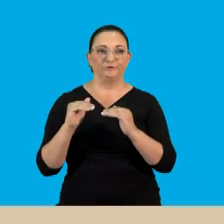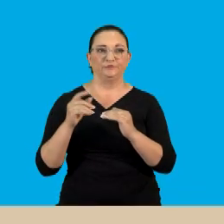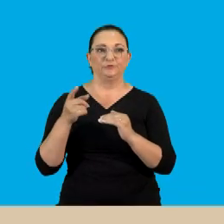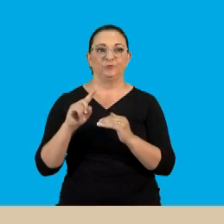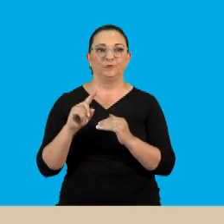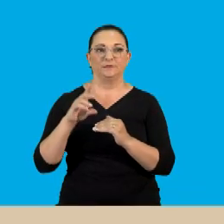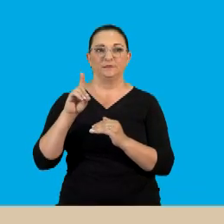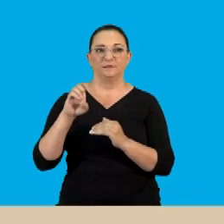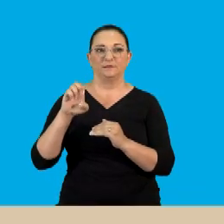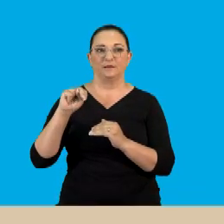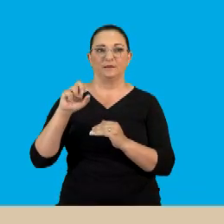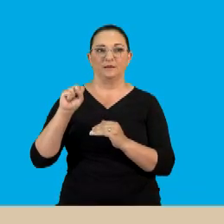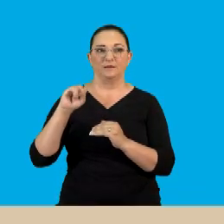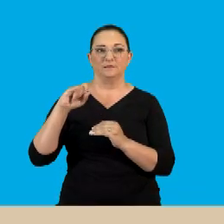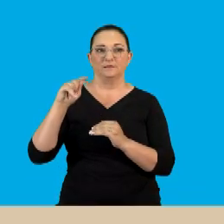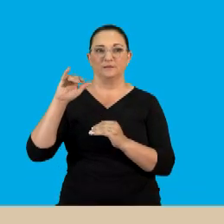density